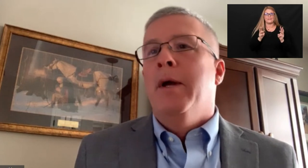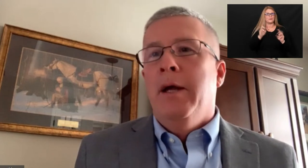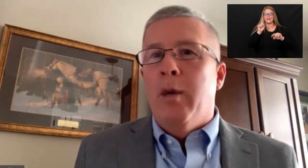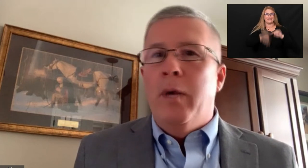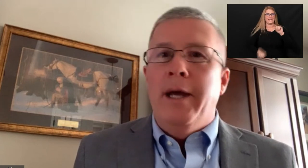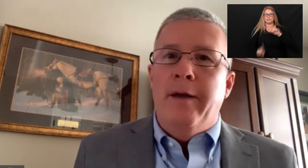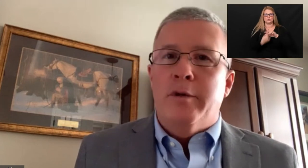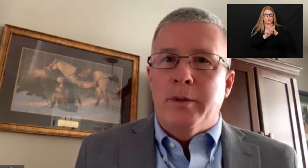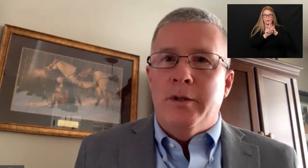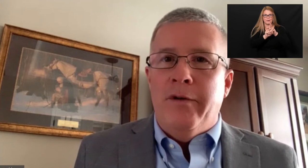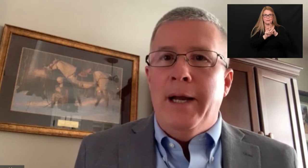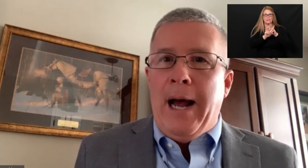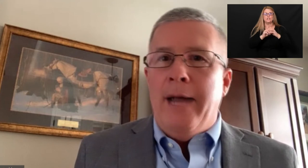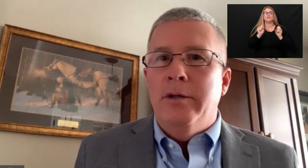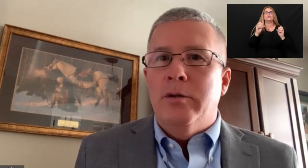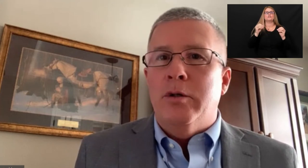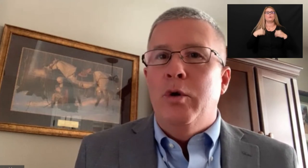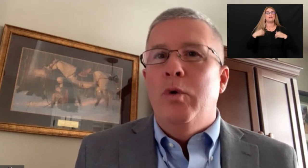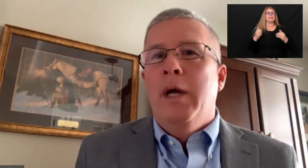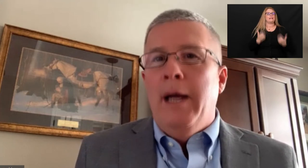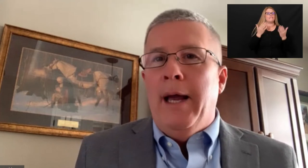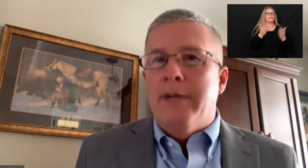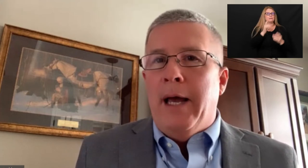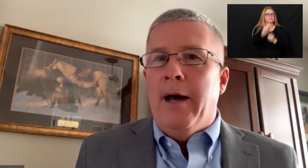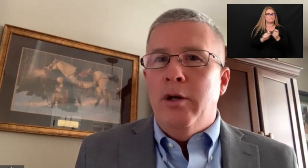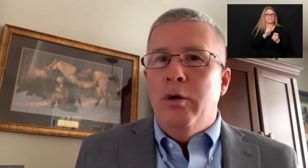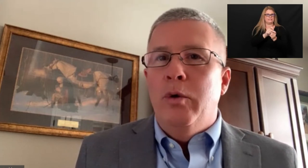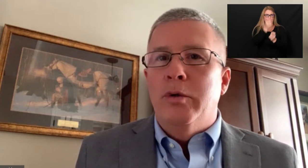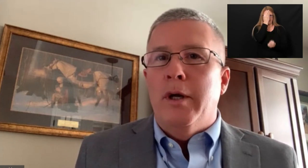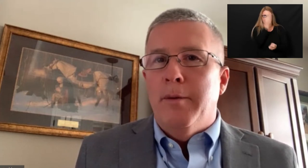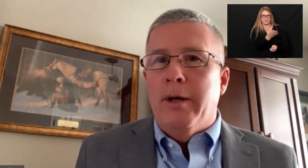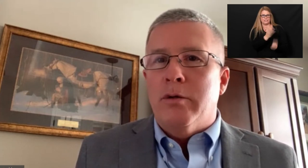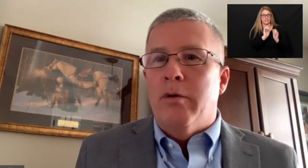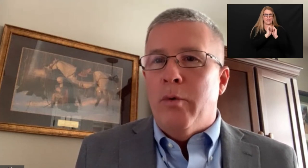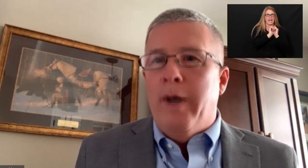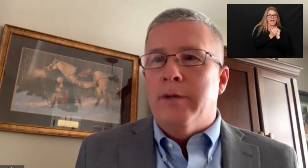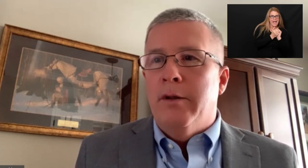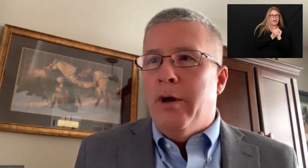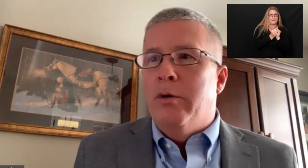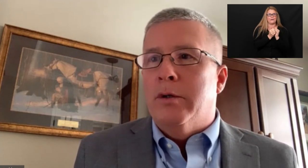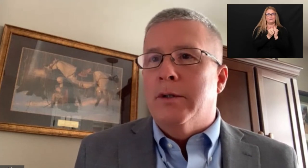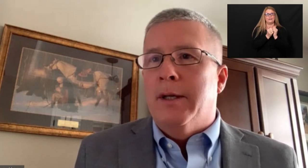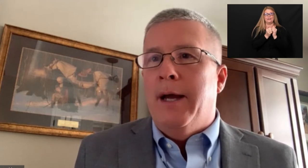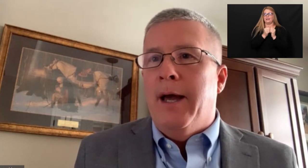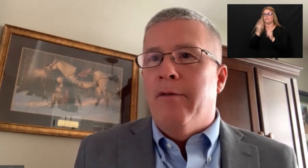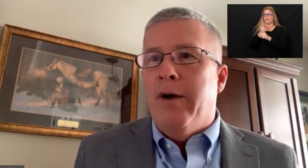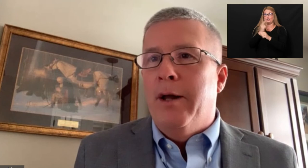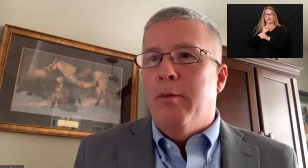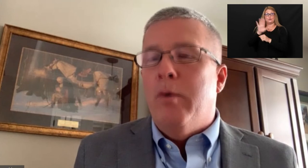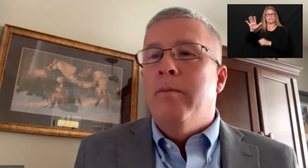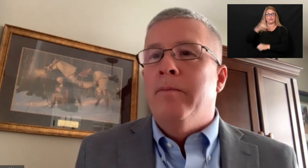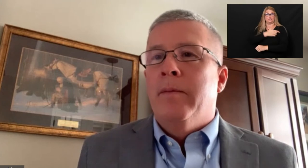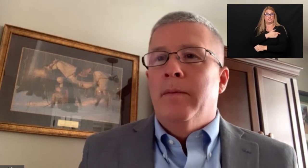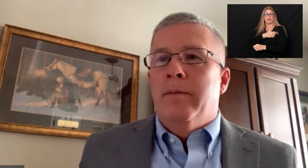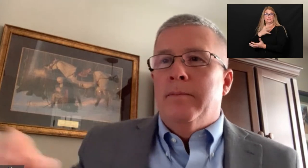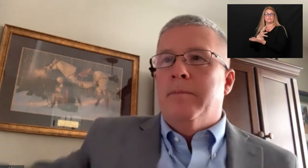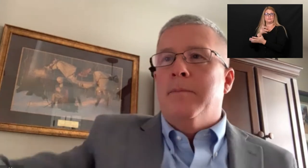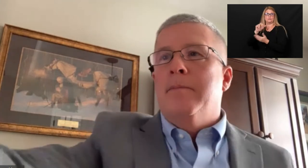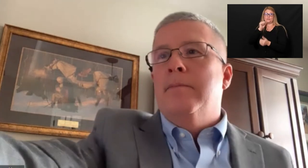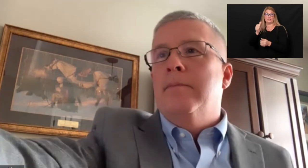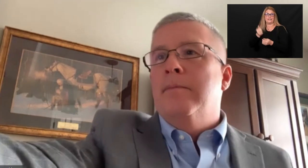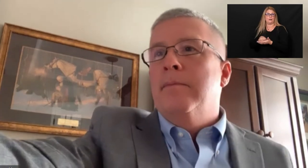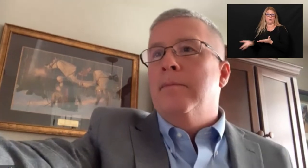up, that we gave specific guidance to as to how to use and administer the rest of the doses that they had available.